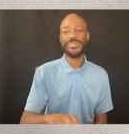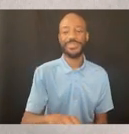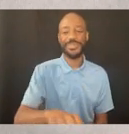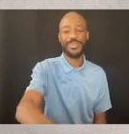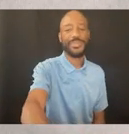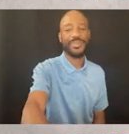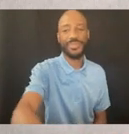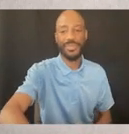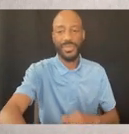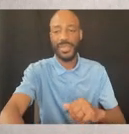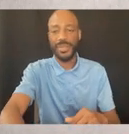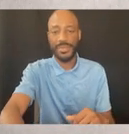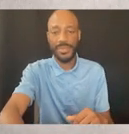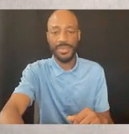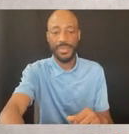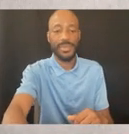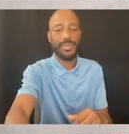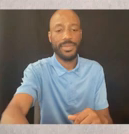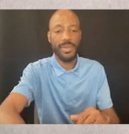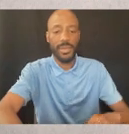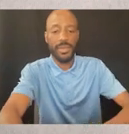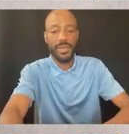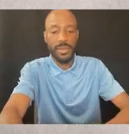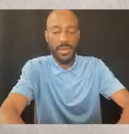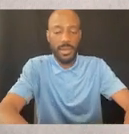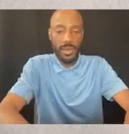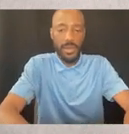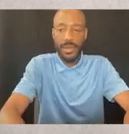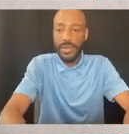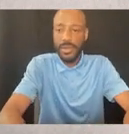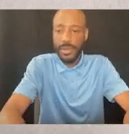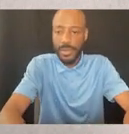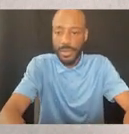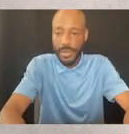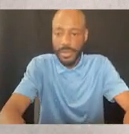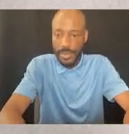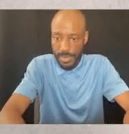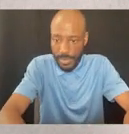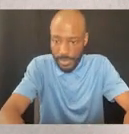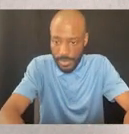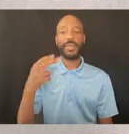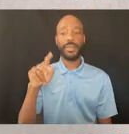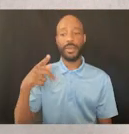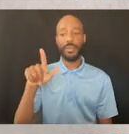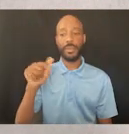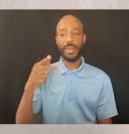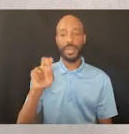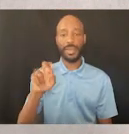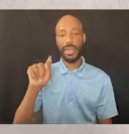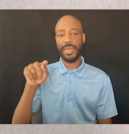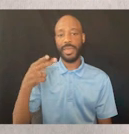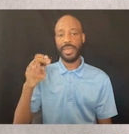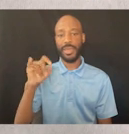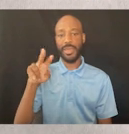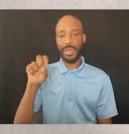Our next artist is Christine Yelich Roberts, the Plague Thieves Masks from 2023. They're made from paper